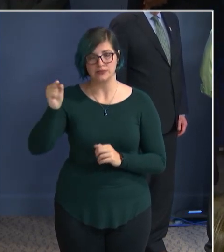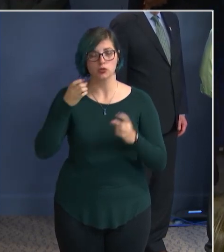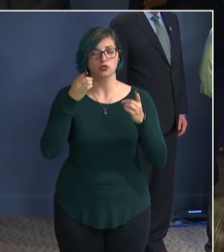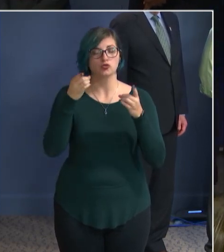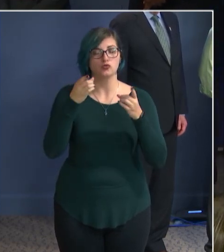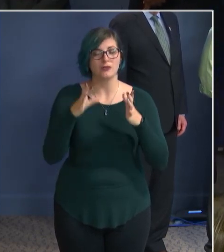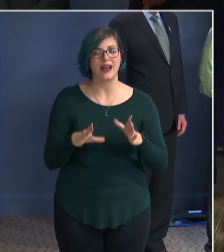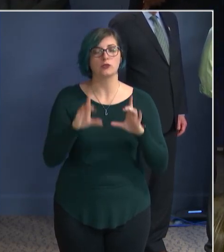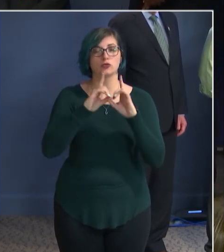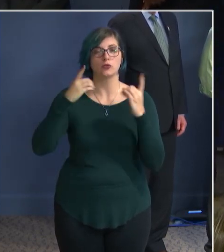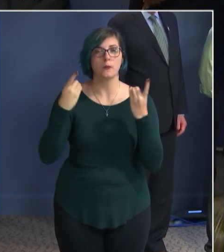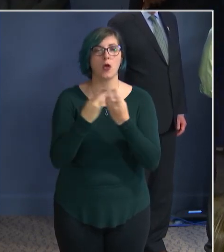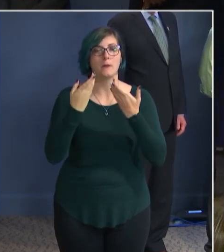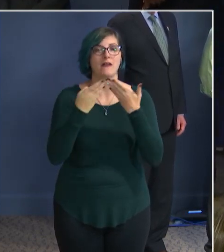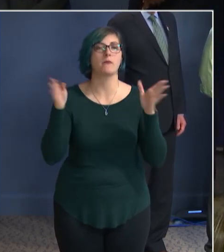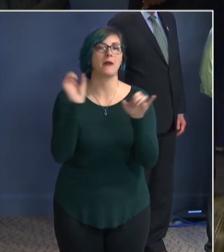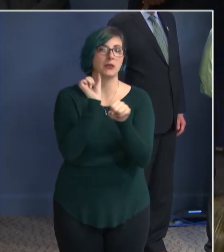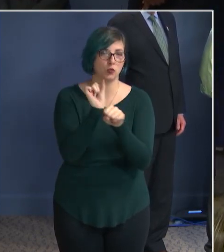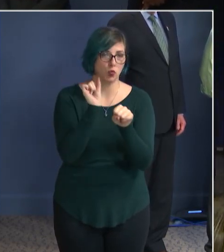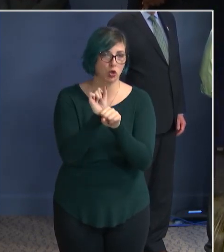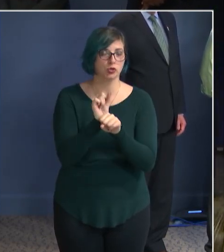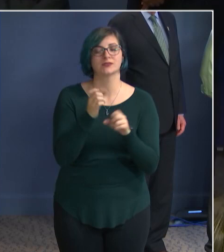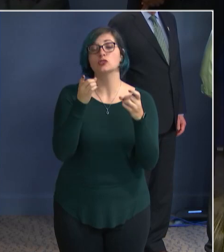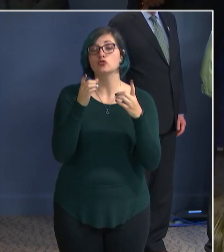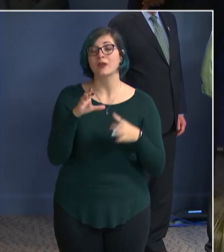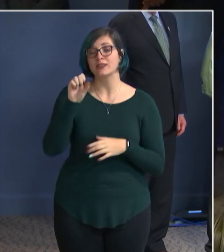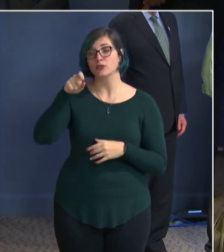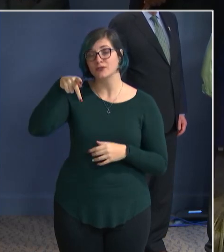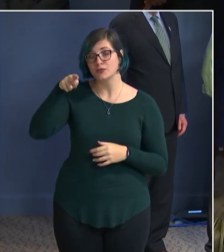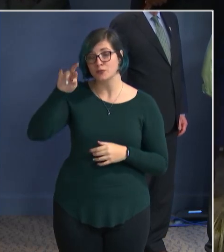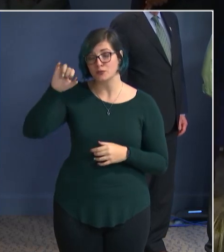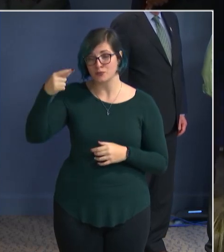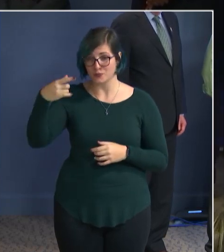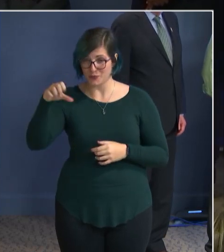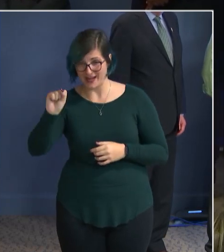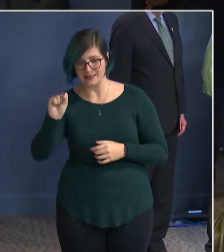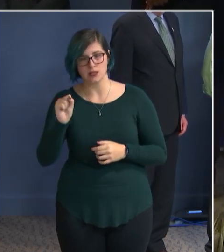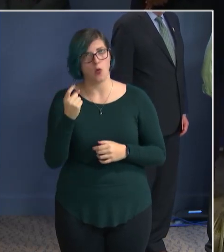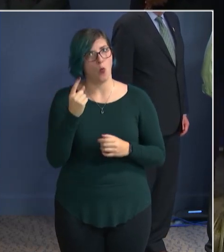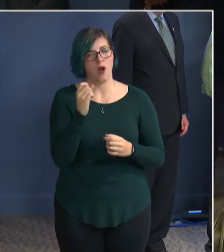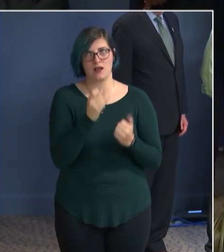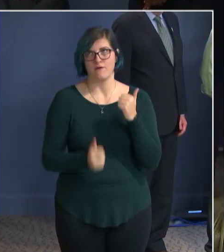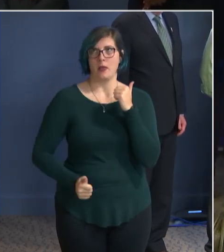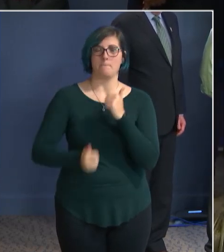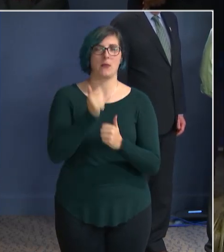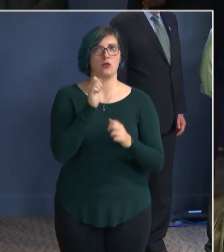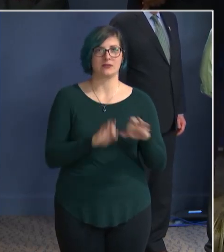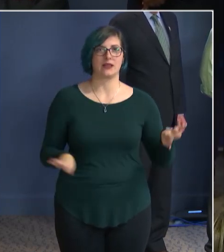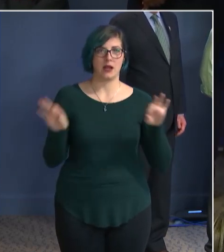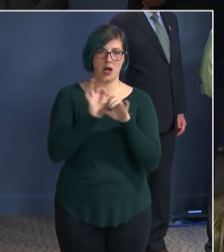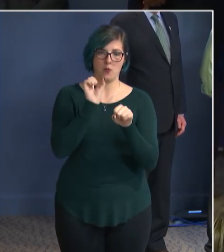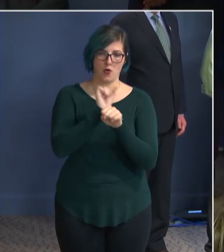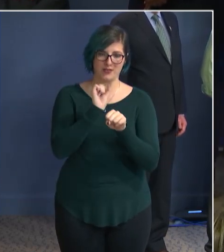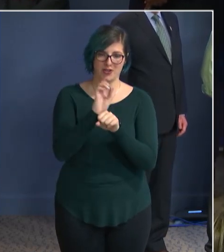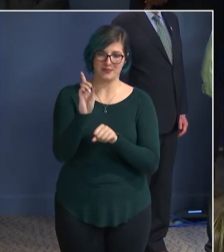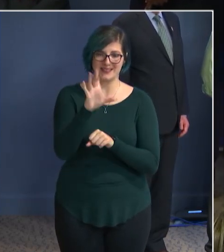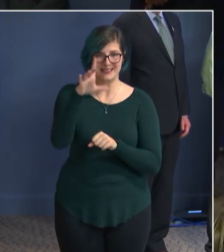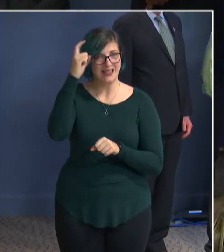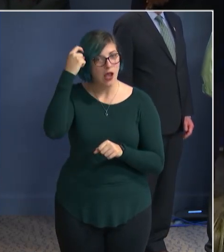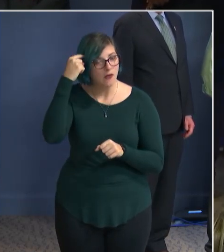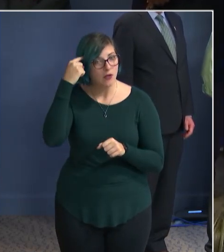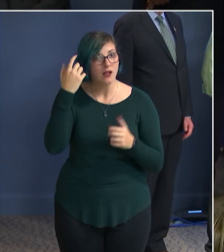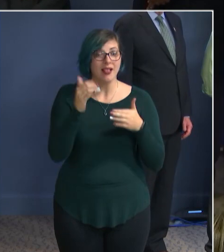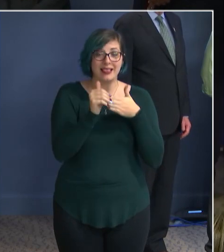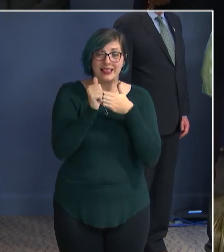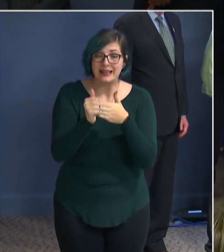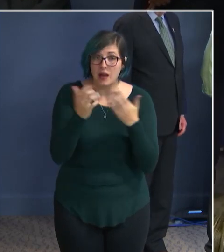Public Works. Director Spriggs already has one of the most important jobs in D.C. government, and that is leading our